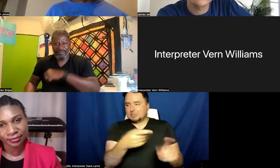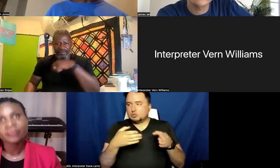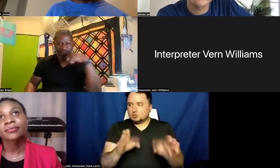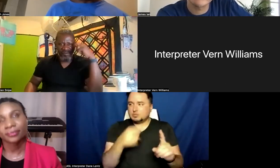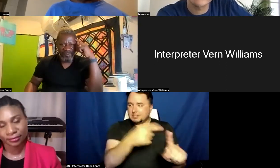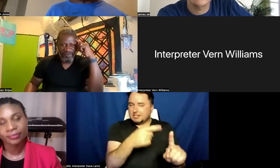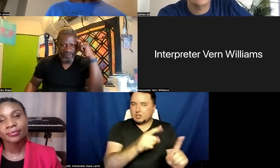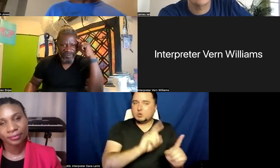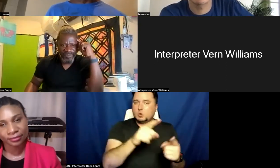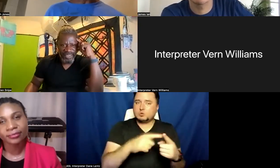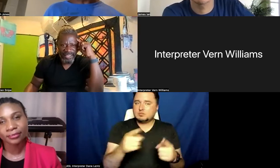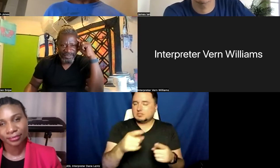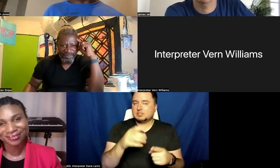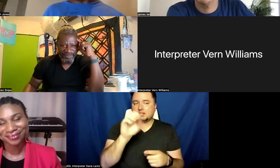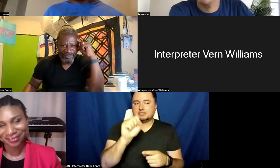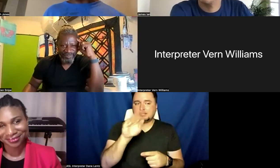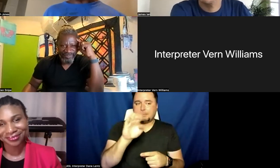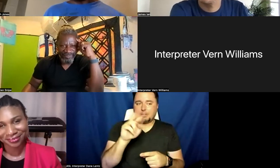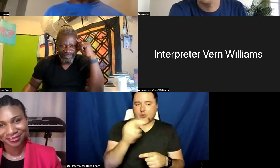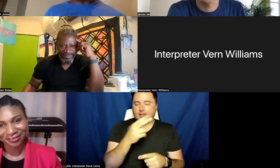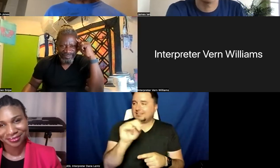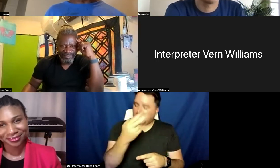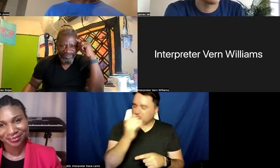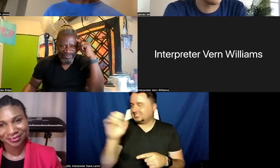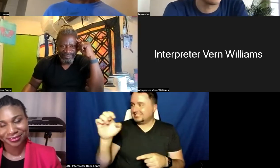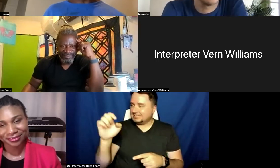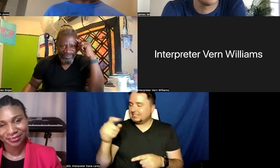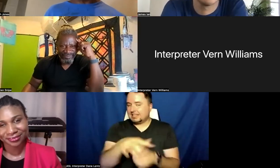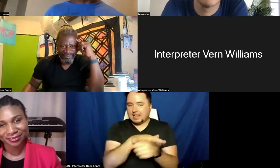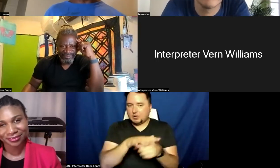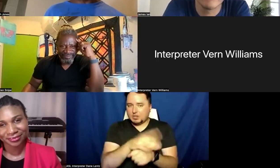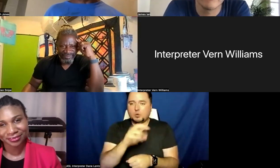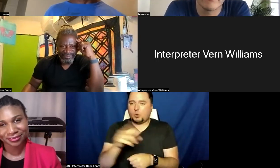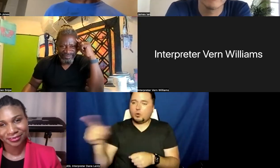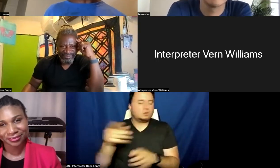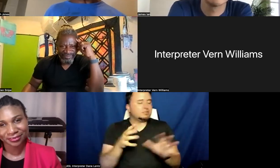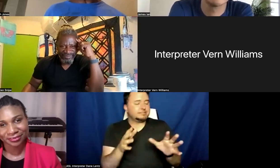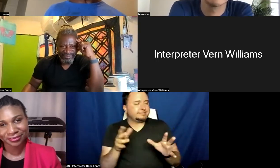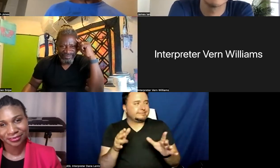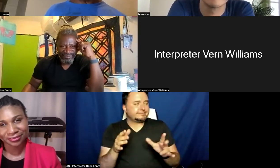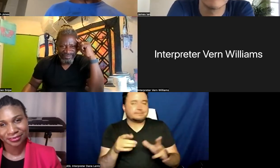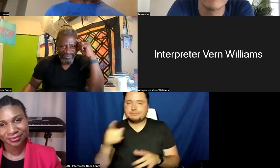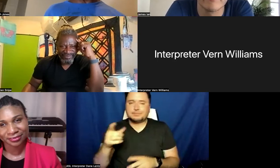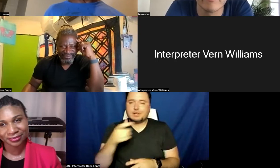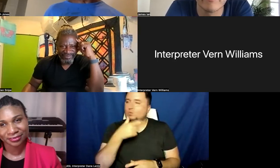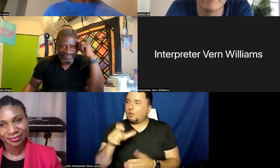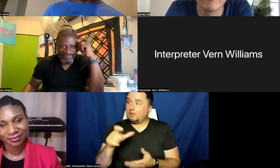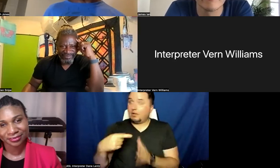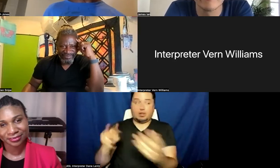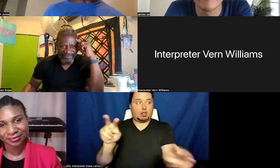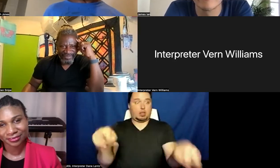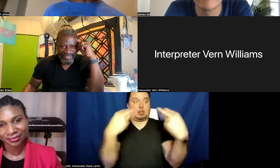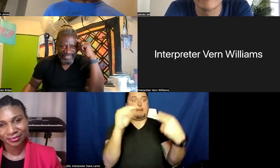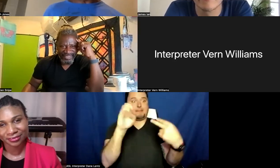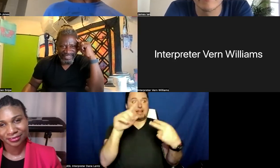too. Sabine, Lachi, and Arielle are all dope too. You don't need to be propped up by media to see